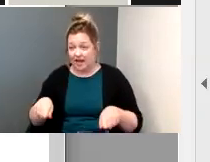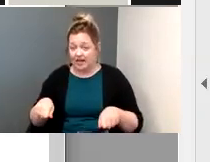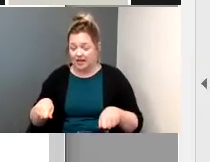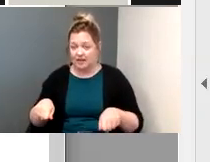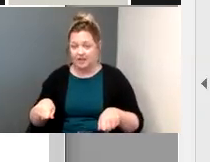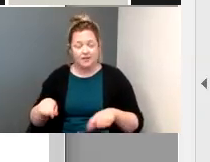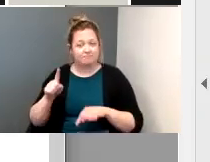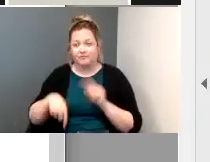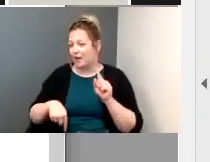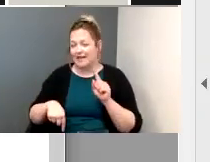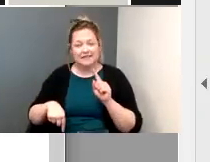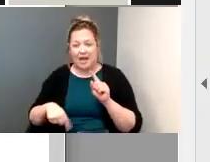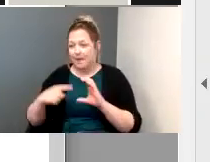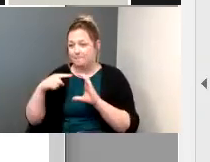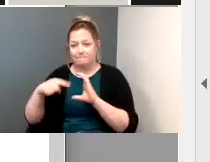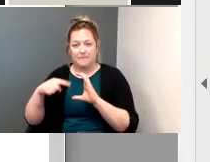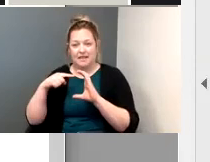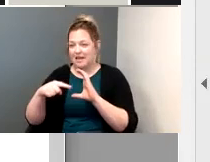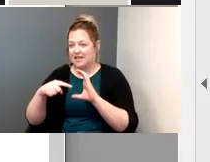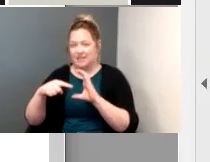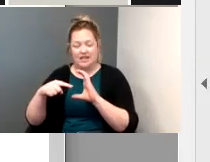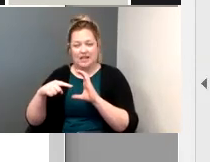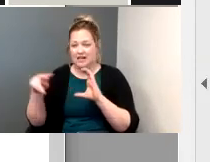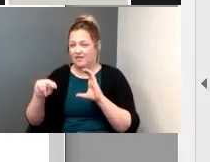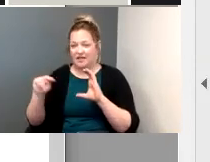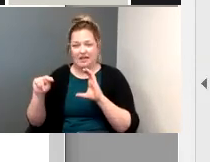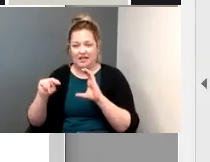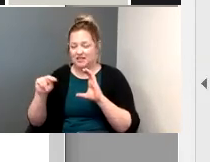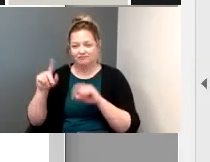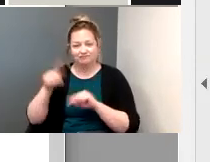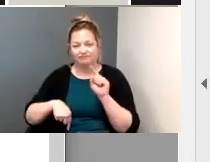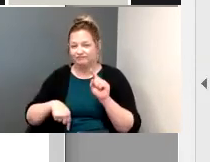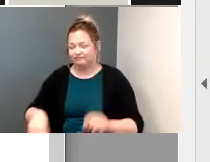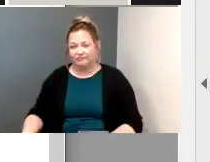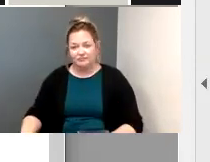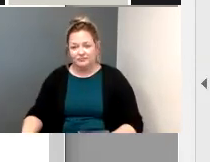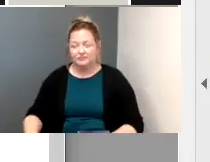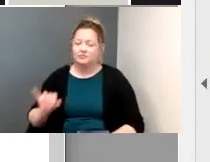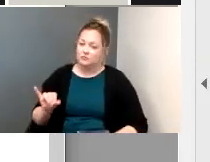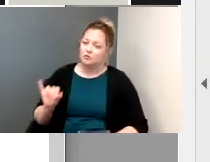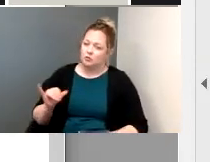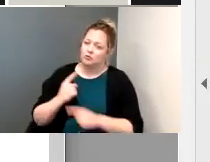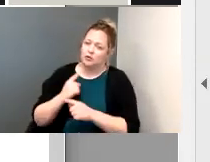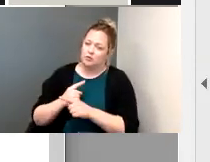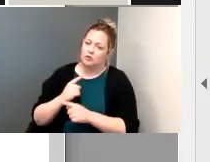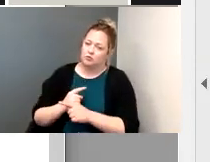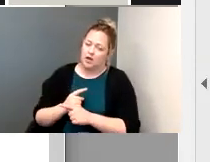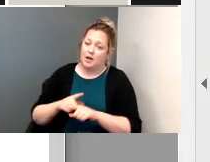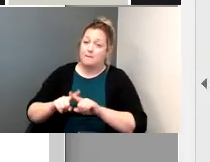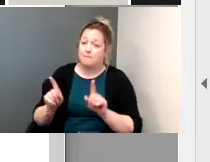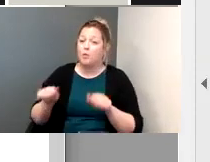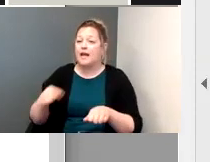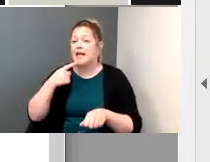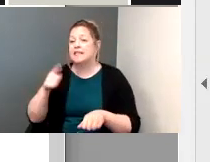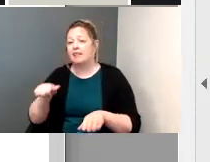of anything because only the only requirement is that both of those equations have been the same. Yes. Okay, but we can say, okay,